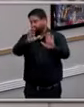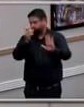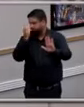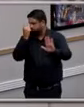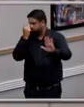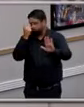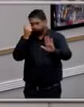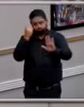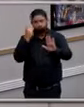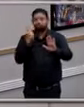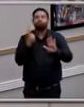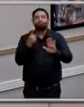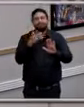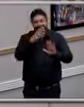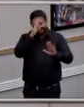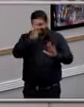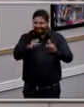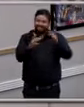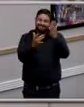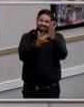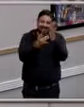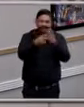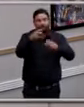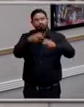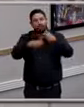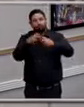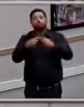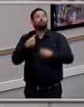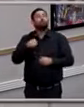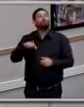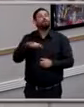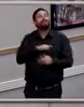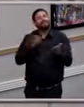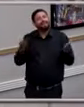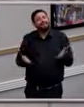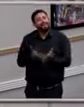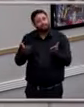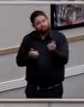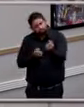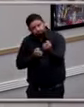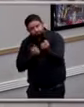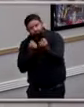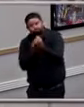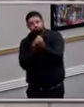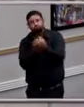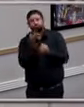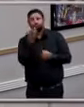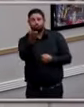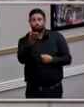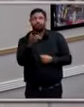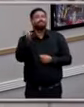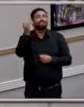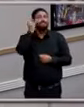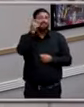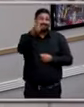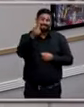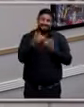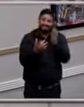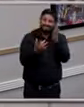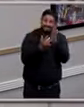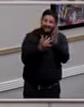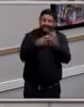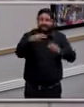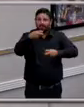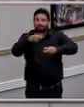whatever technical issues that you may have. We are here to support you. If you are having some technical